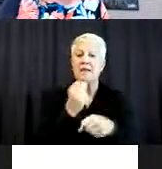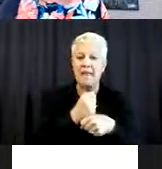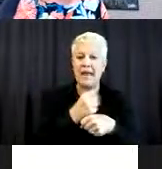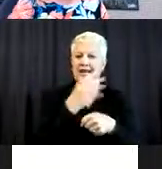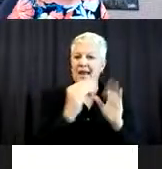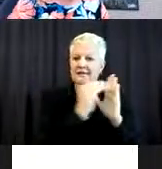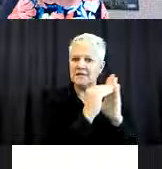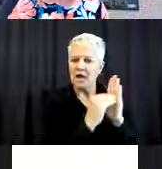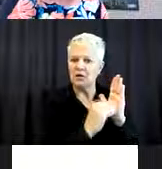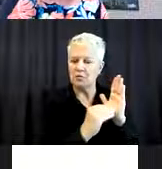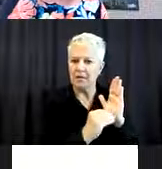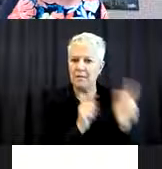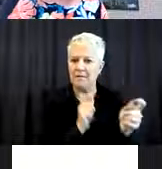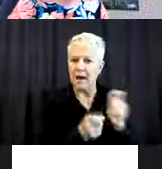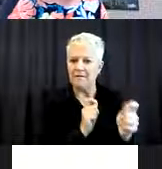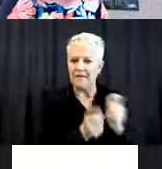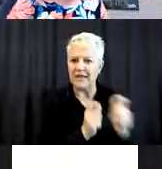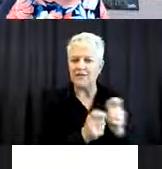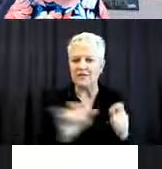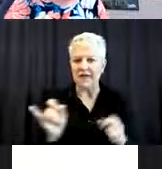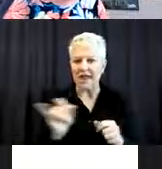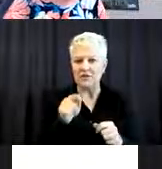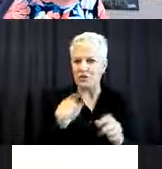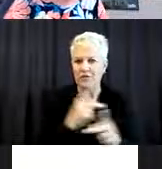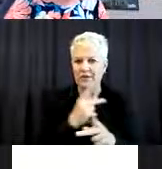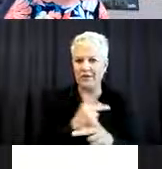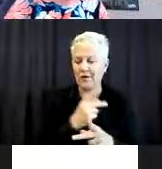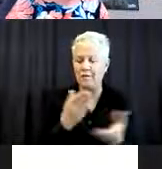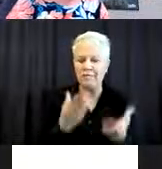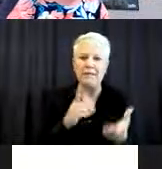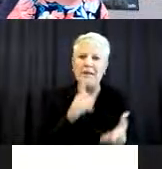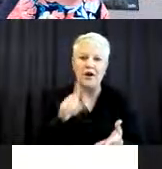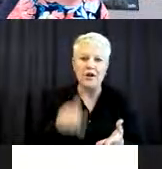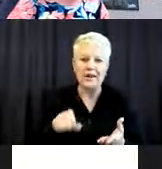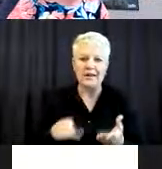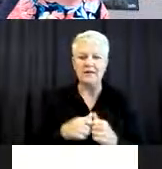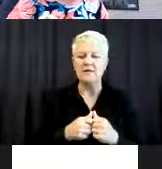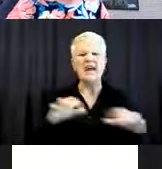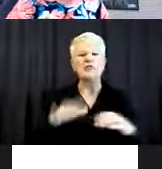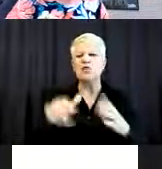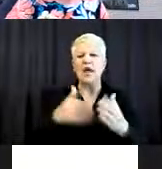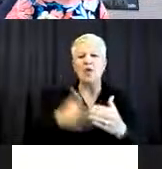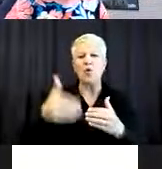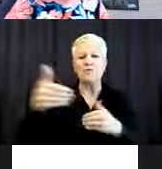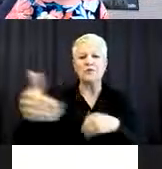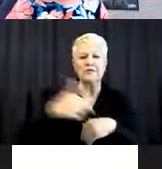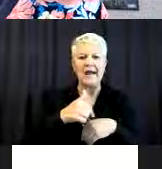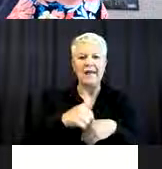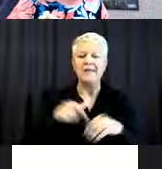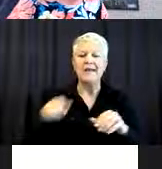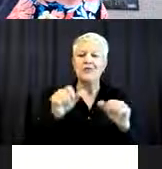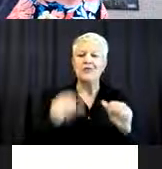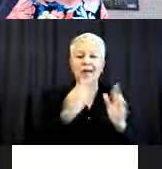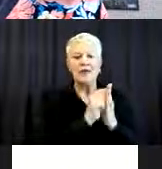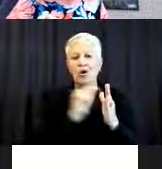document modifications as you've figured out maybe are needed, and do this over time. You can remove or